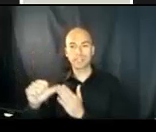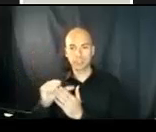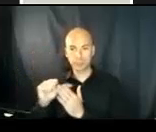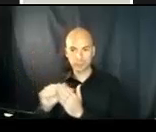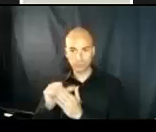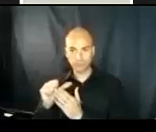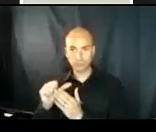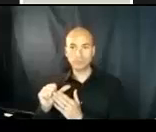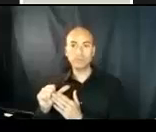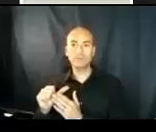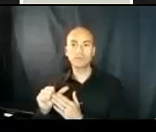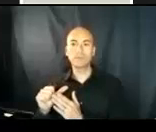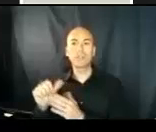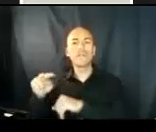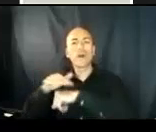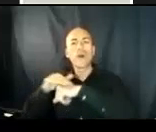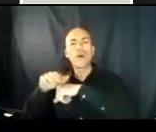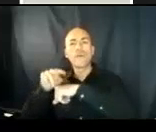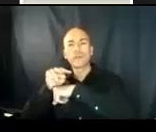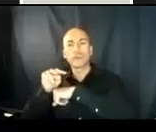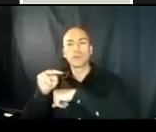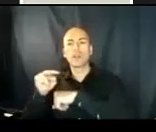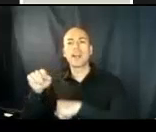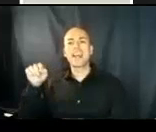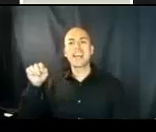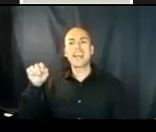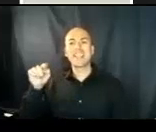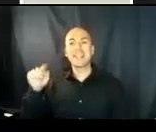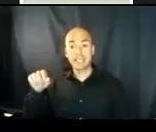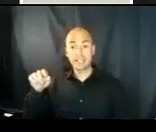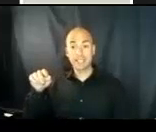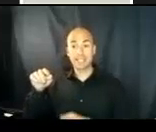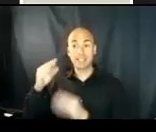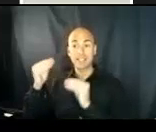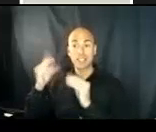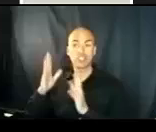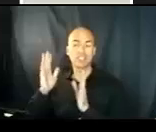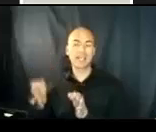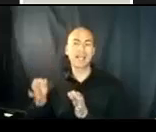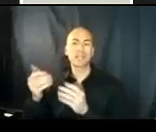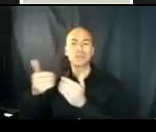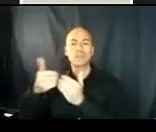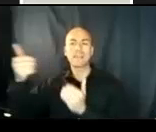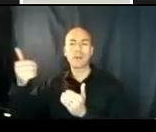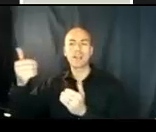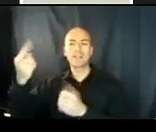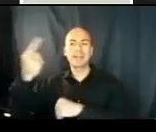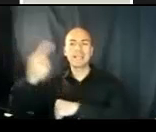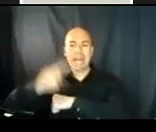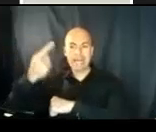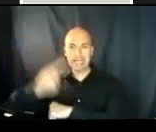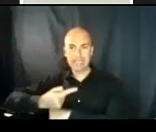the overview page, and this teacher decided to do it by days. So she's telling them on day one what